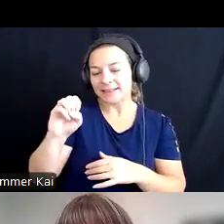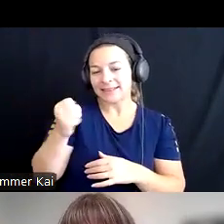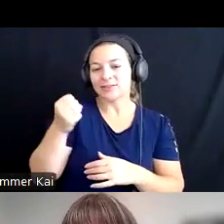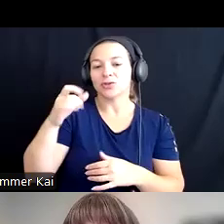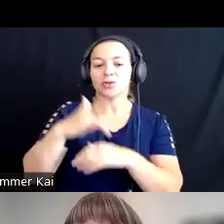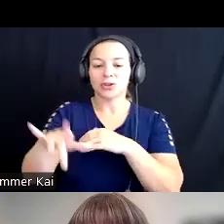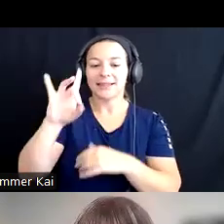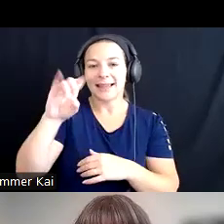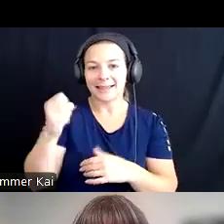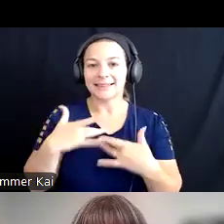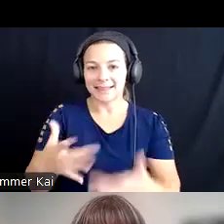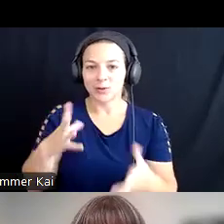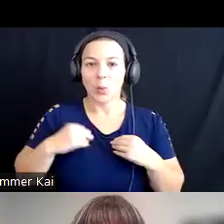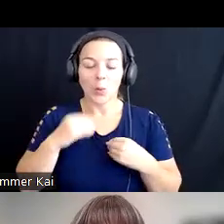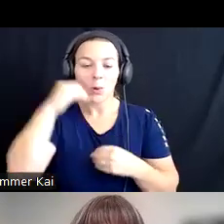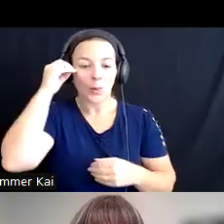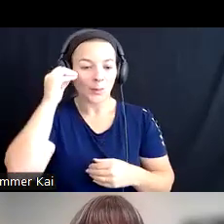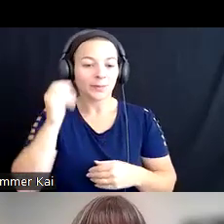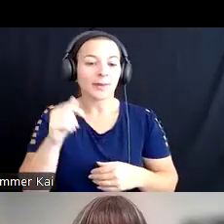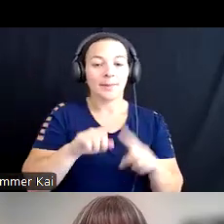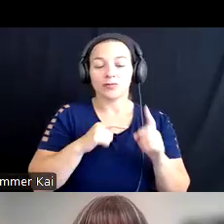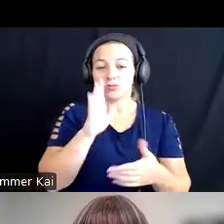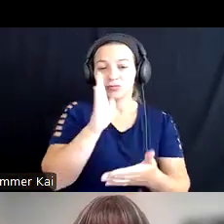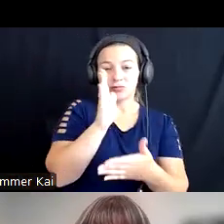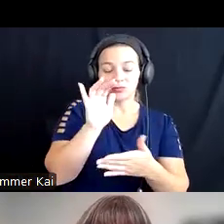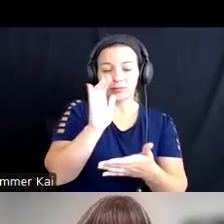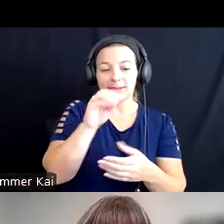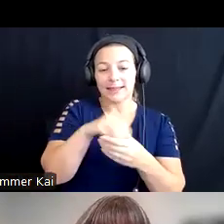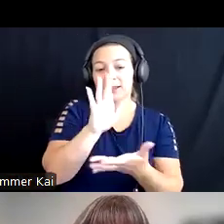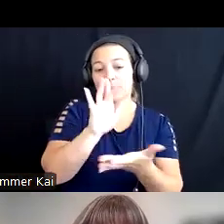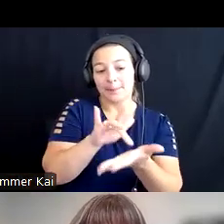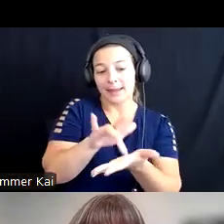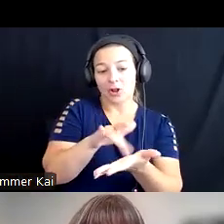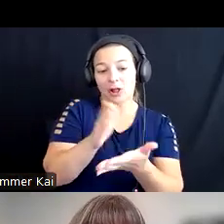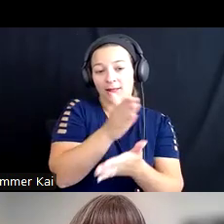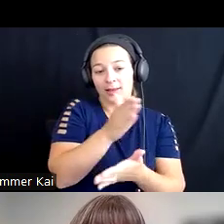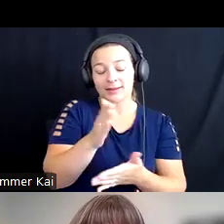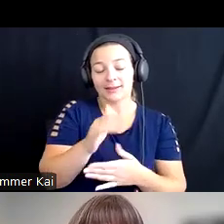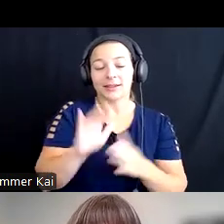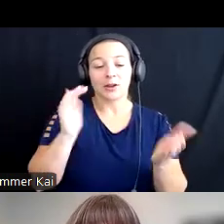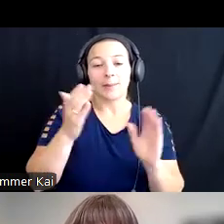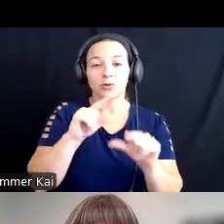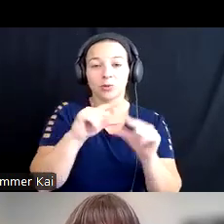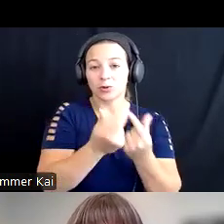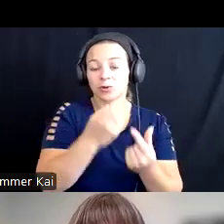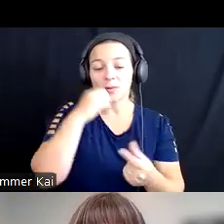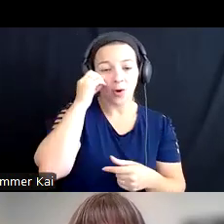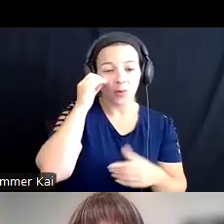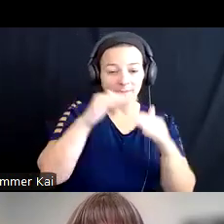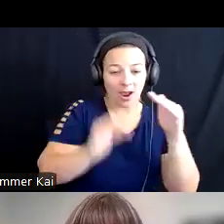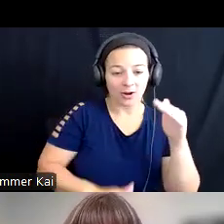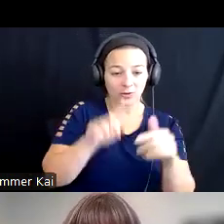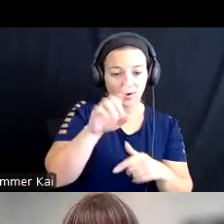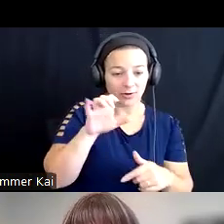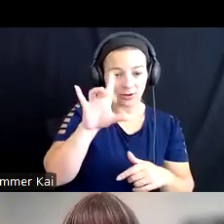as you can see, the middle is right in the middle in terms of ownership compared to the group of households that are under 139%